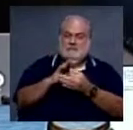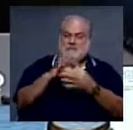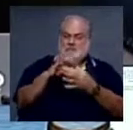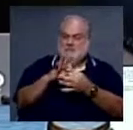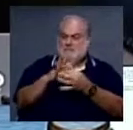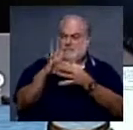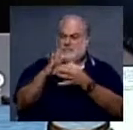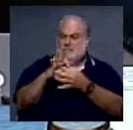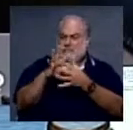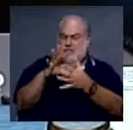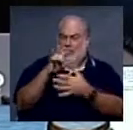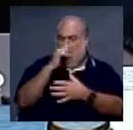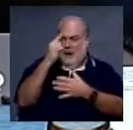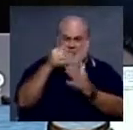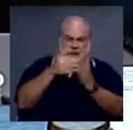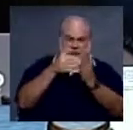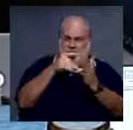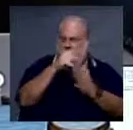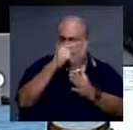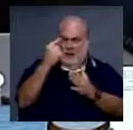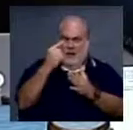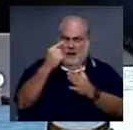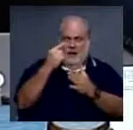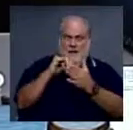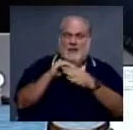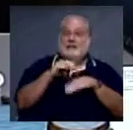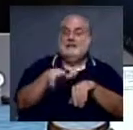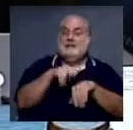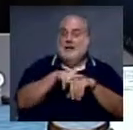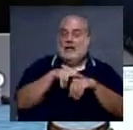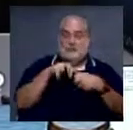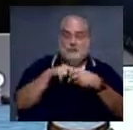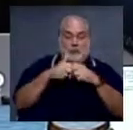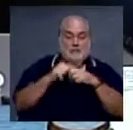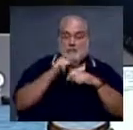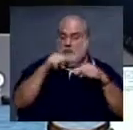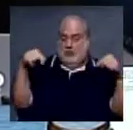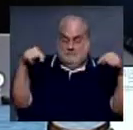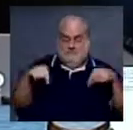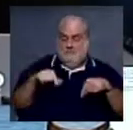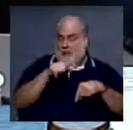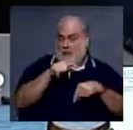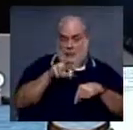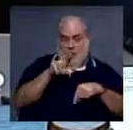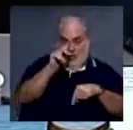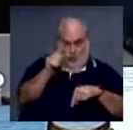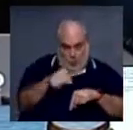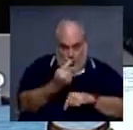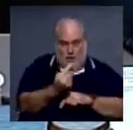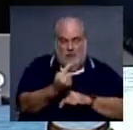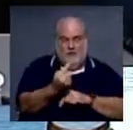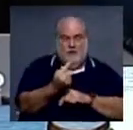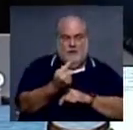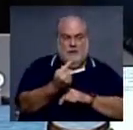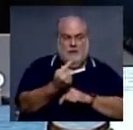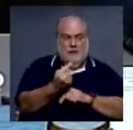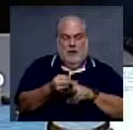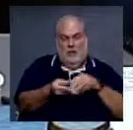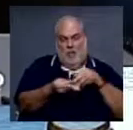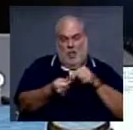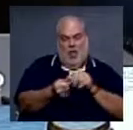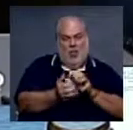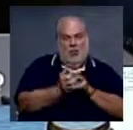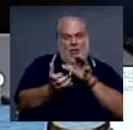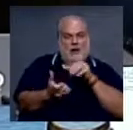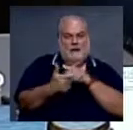and adults, black-on-black crime. This is a national issue. It's not just a Little Rock issue. We spend a lot of